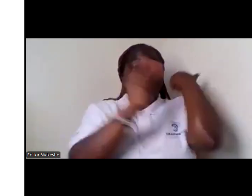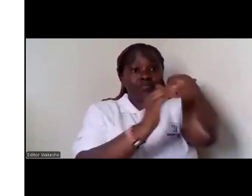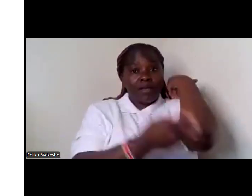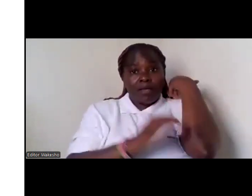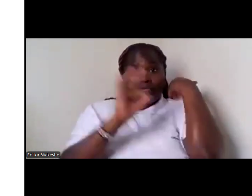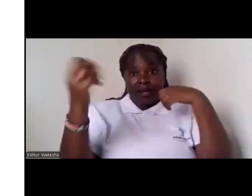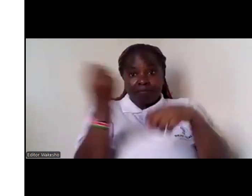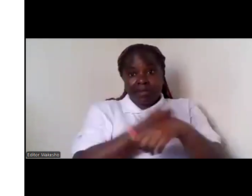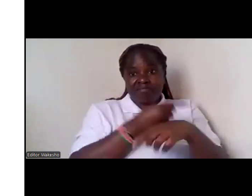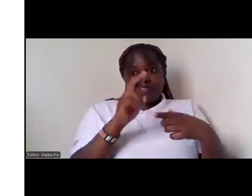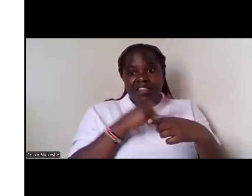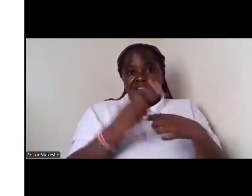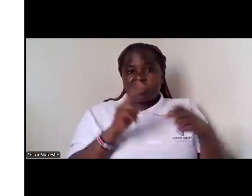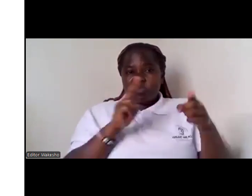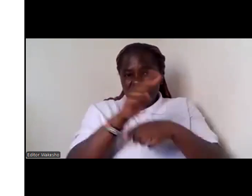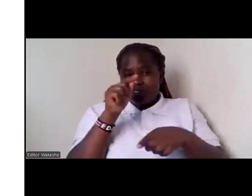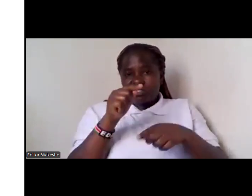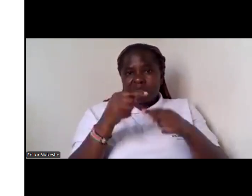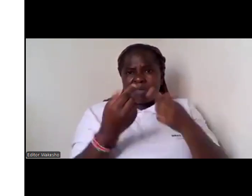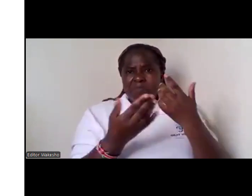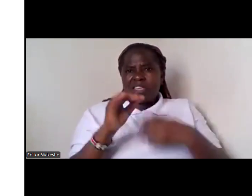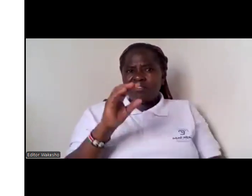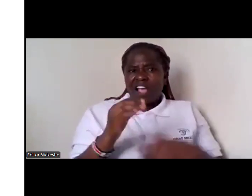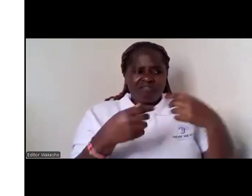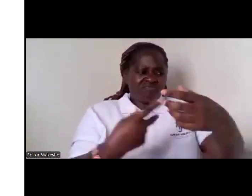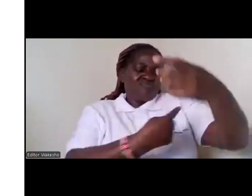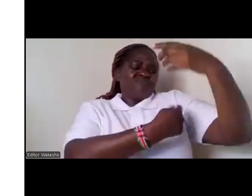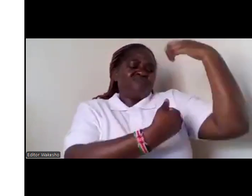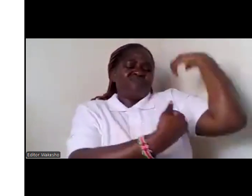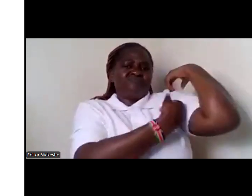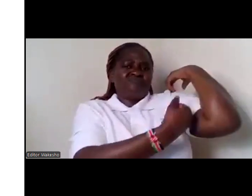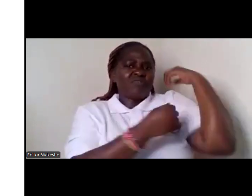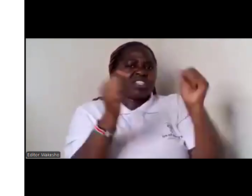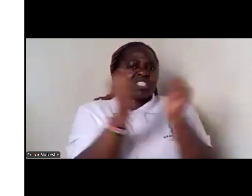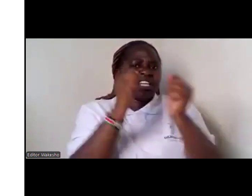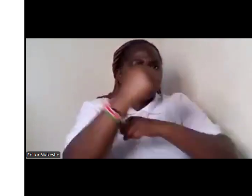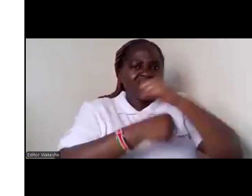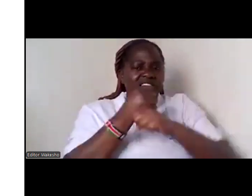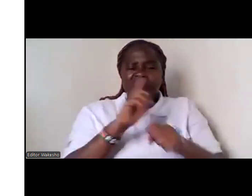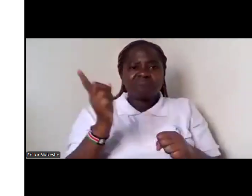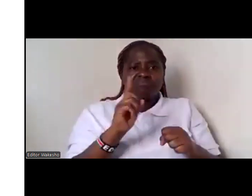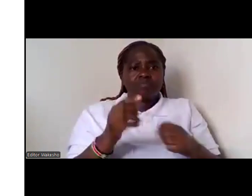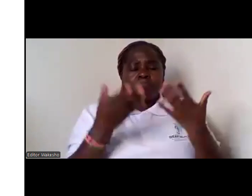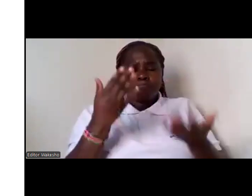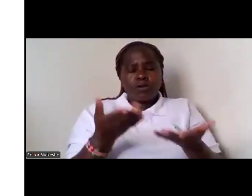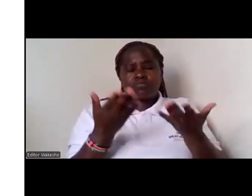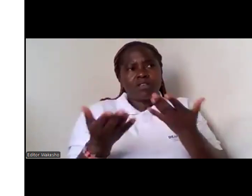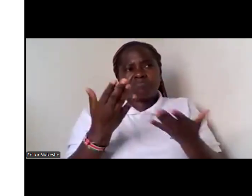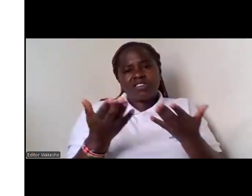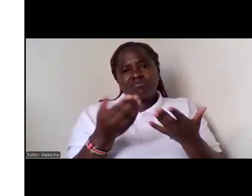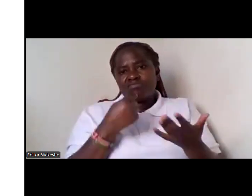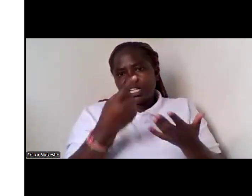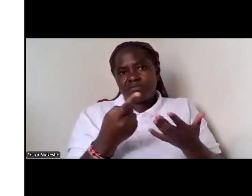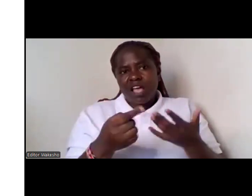months, you'd not tell them to use a coil that can stay up to 10 years. You'd maybe just recommend you can use a